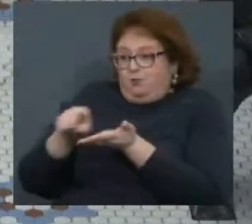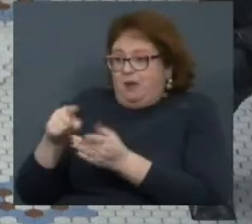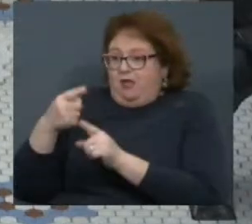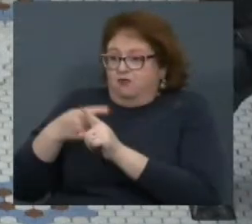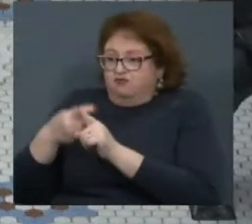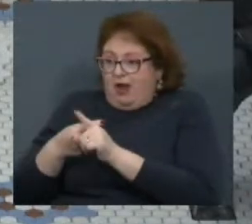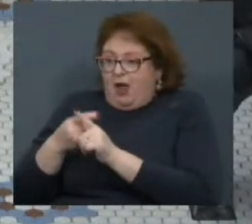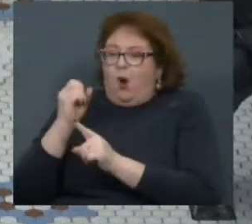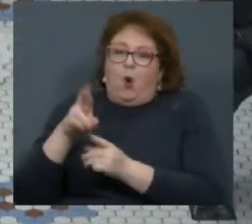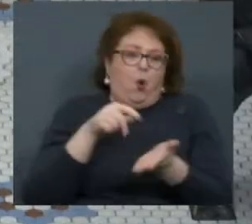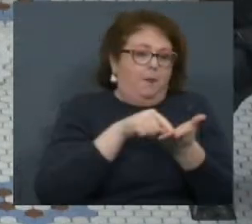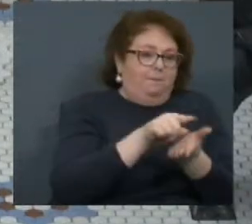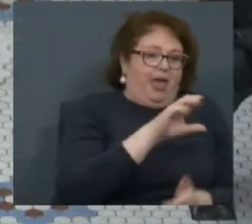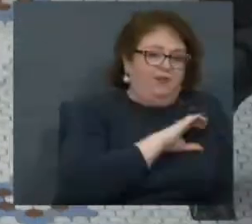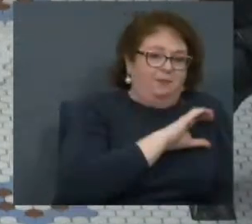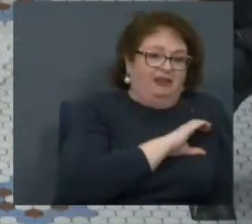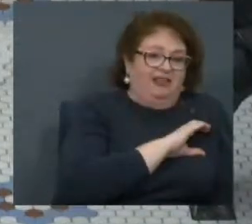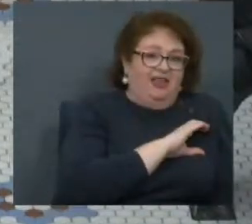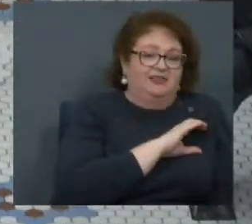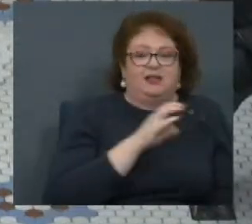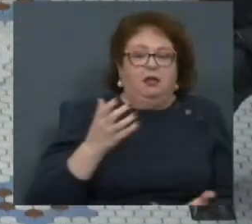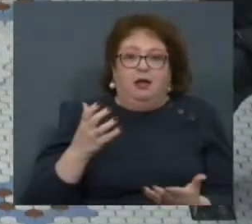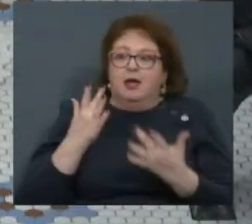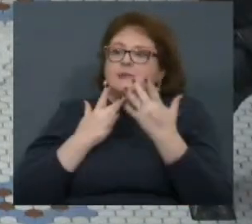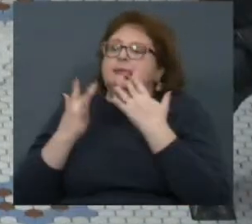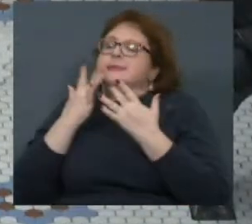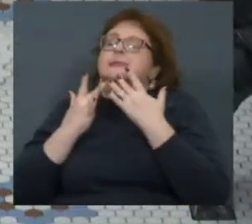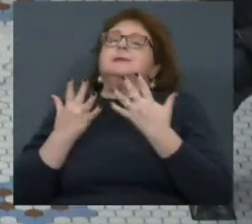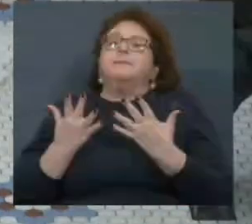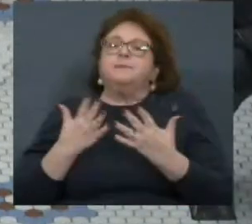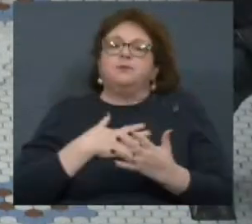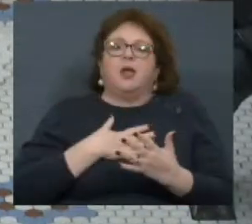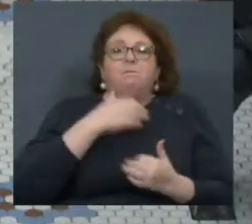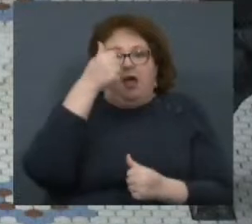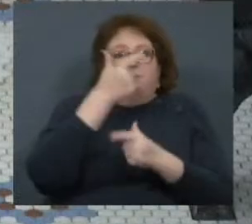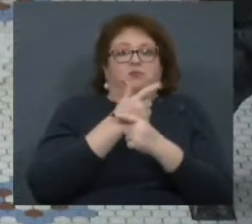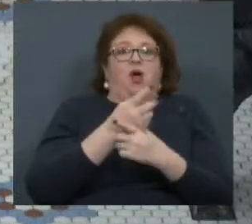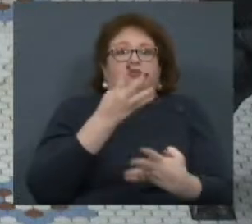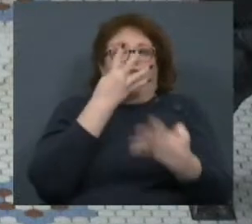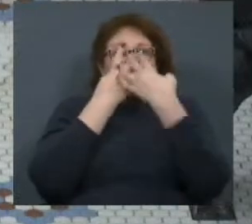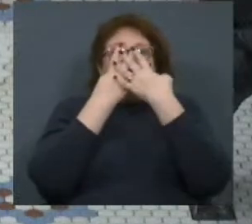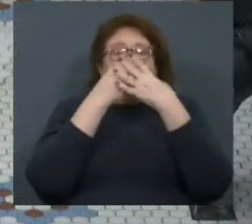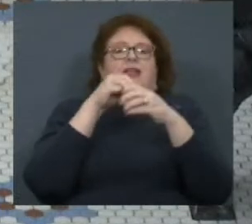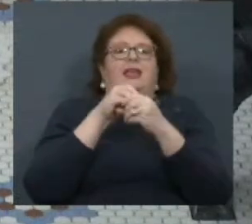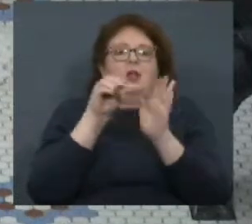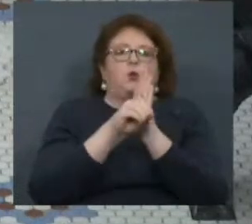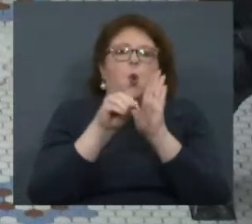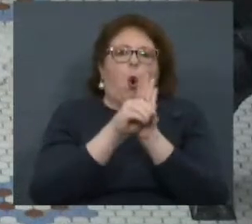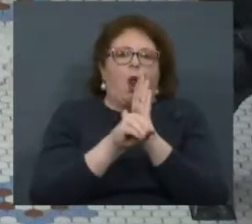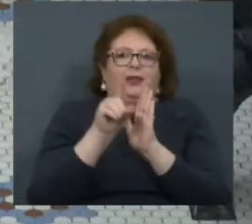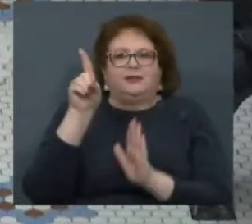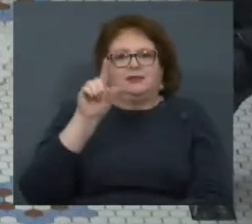the police. My brother is actually incarcerated in New Orleans, so he wasn't as fortunate